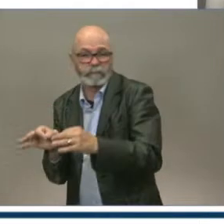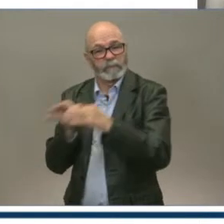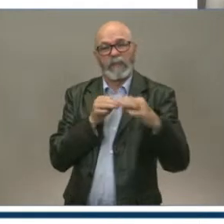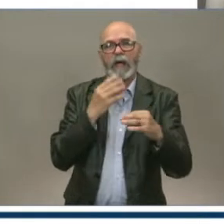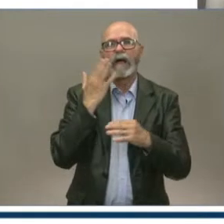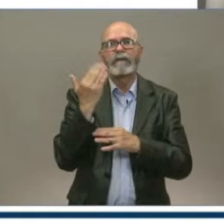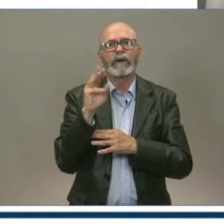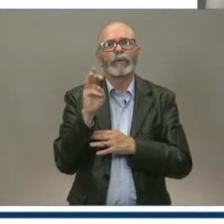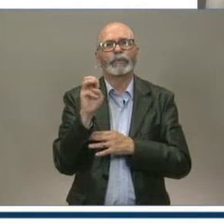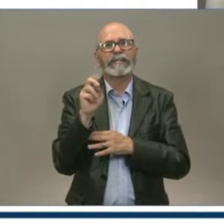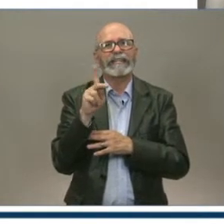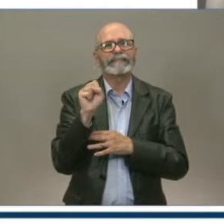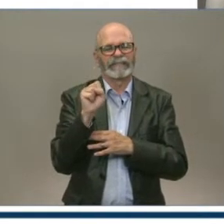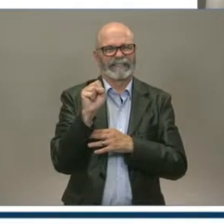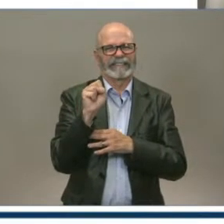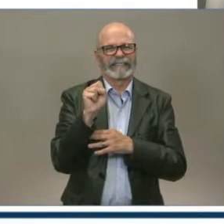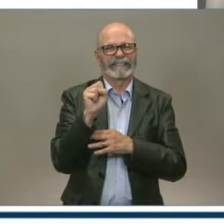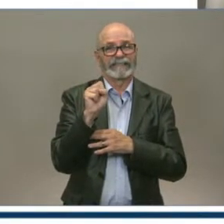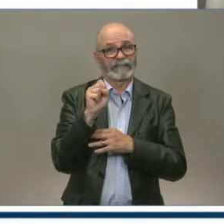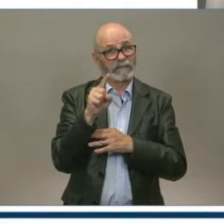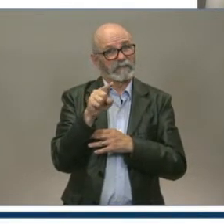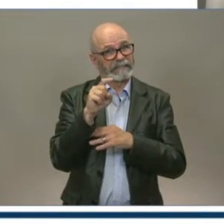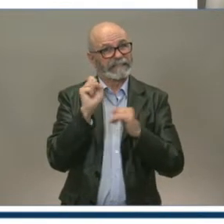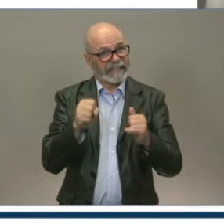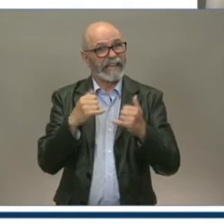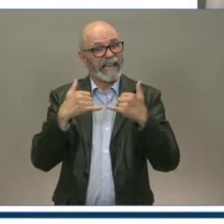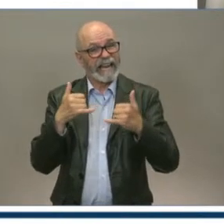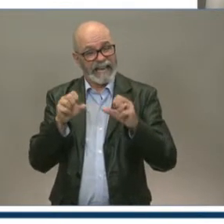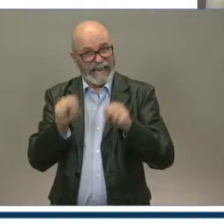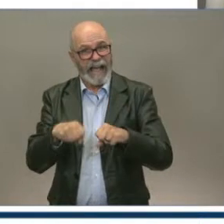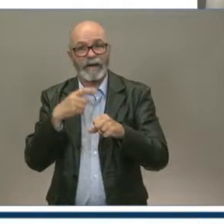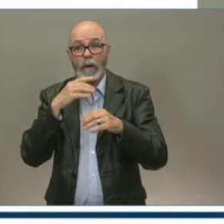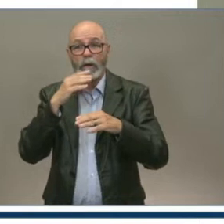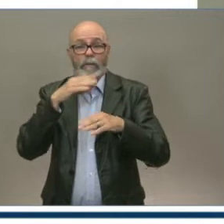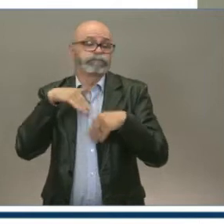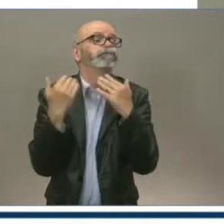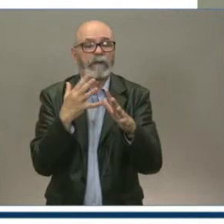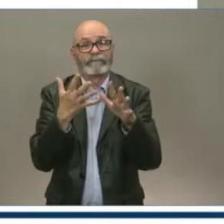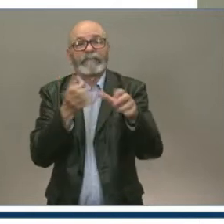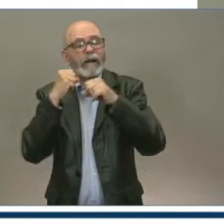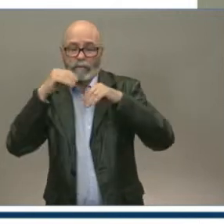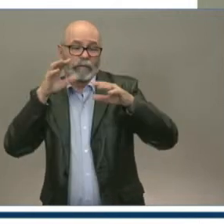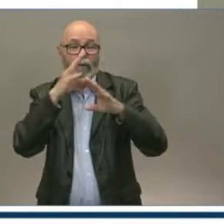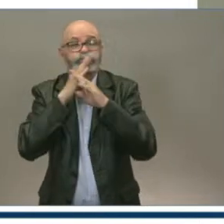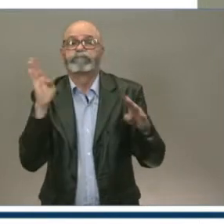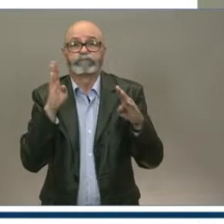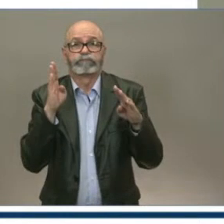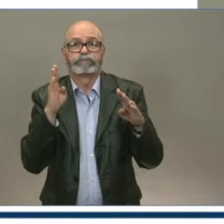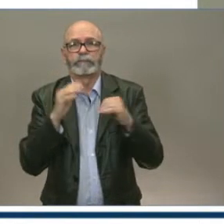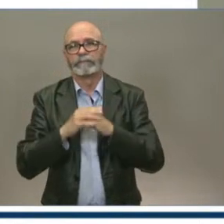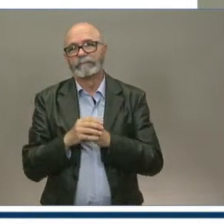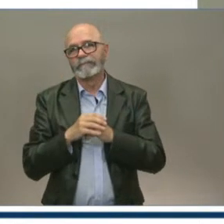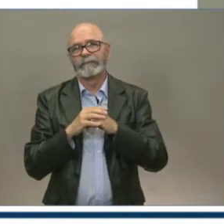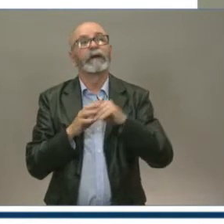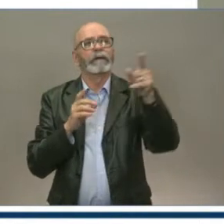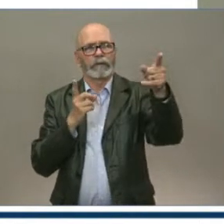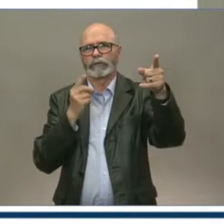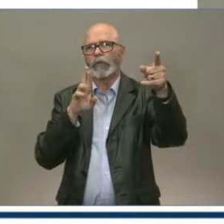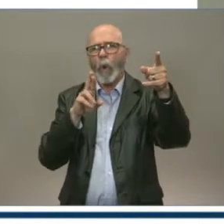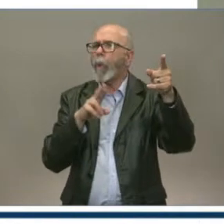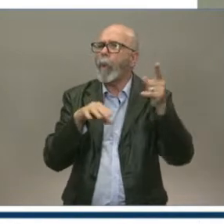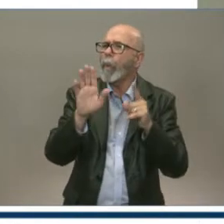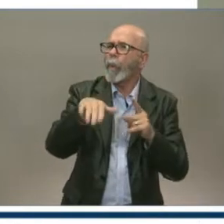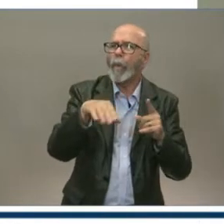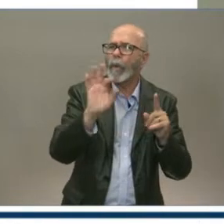Might that be sped up? Actually, the AstraZeneca has actually been licensed for a longer, I think it was a 12-week